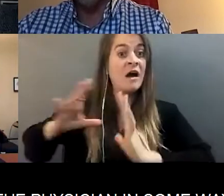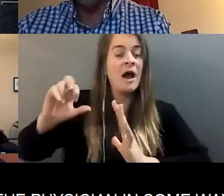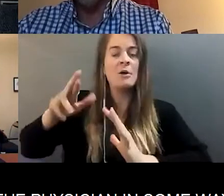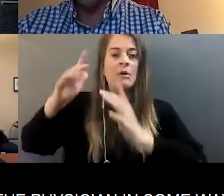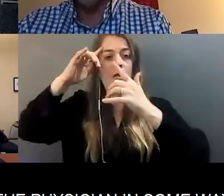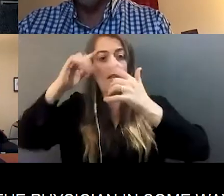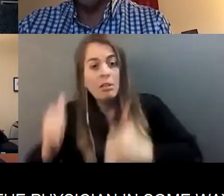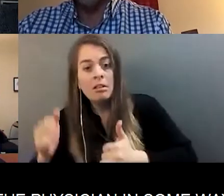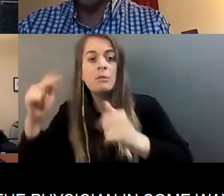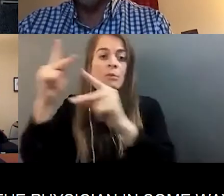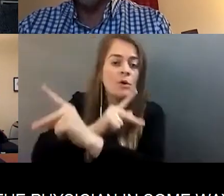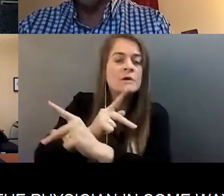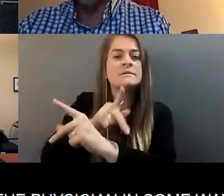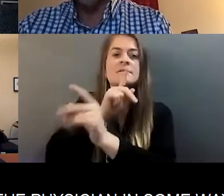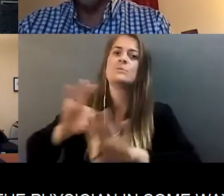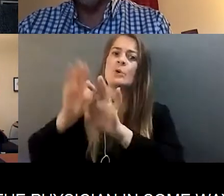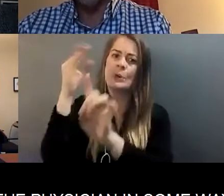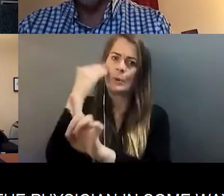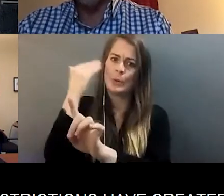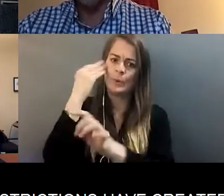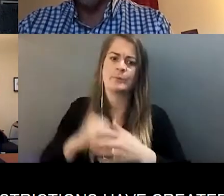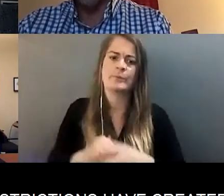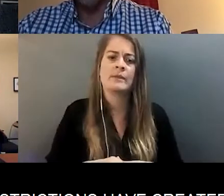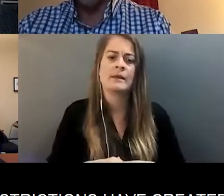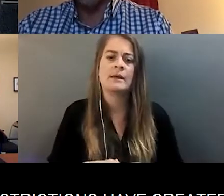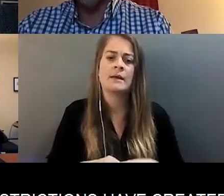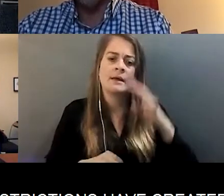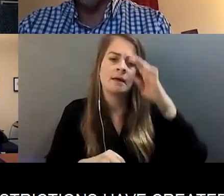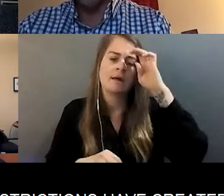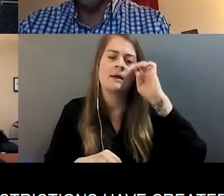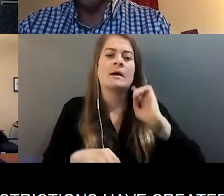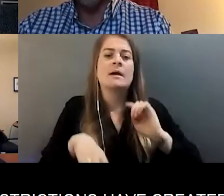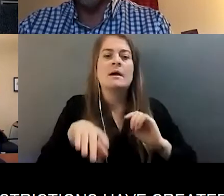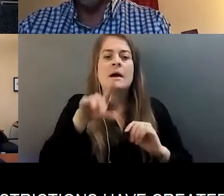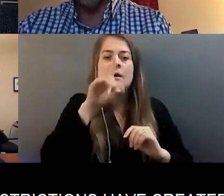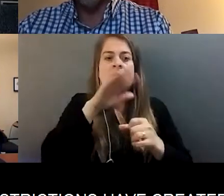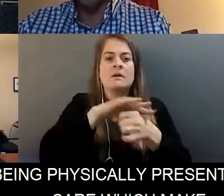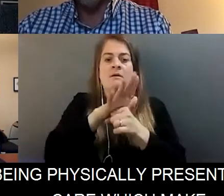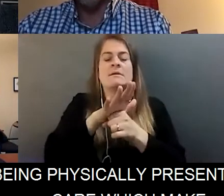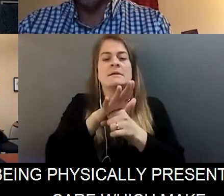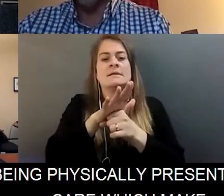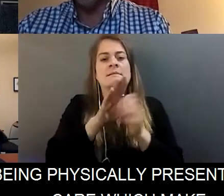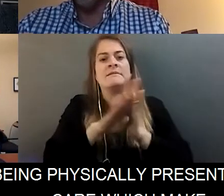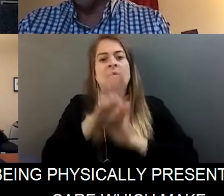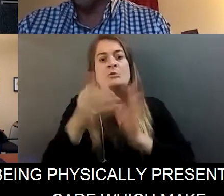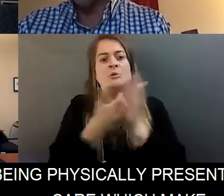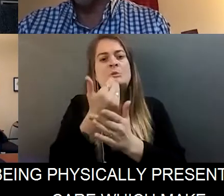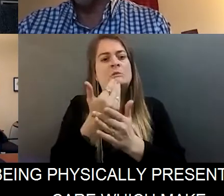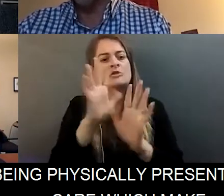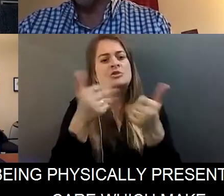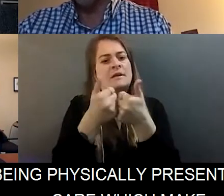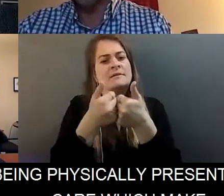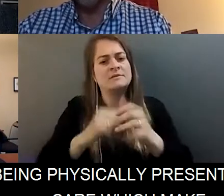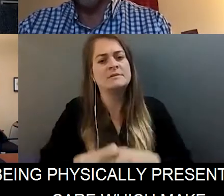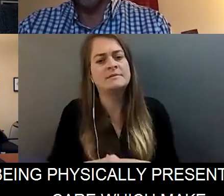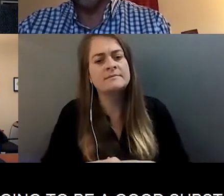some way. And for sure, COVID restrictions have created some challenges in terms of being physically present in long-term care,